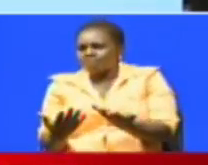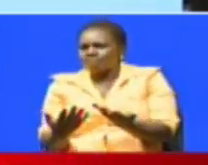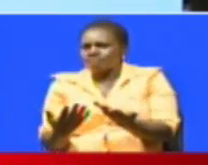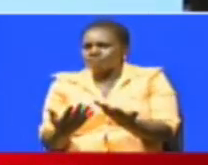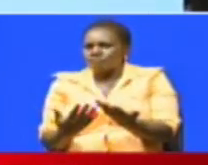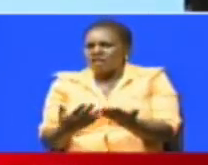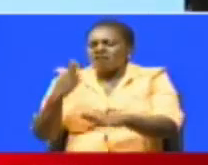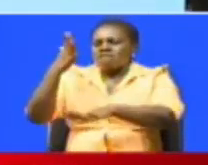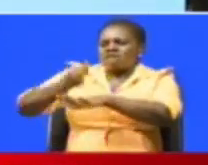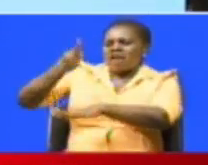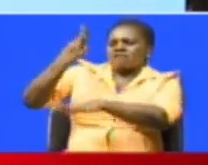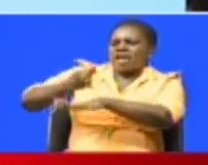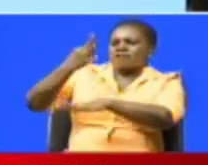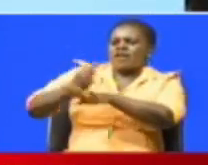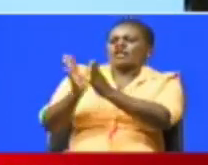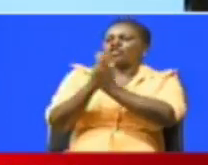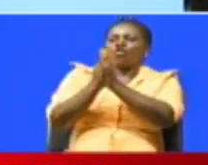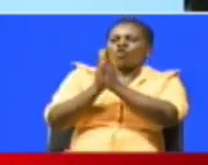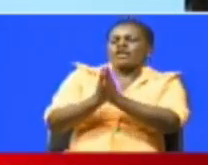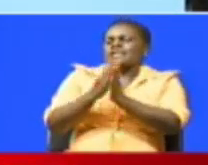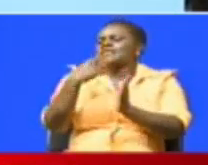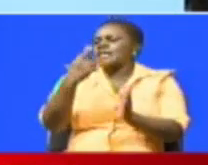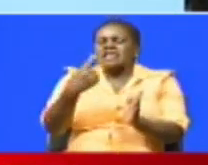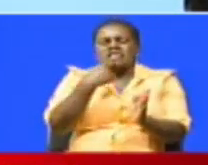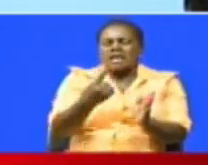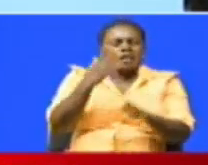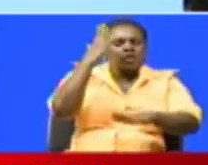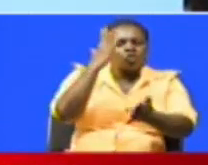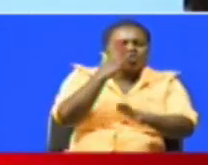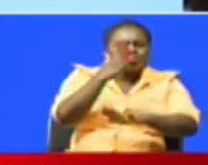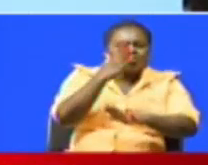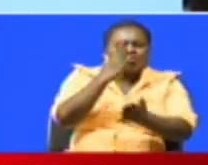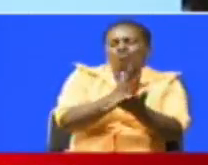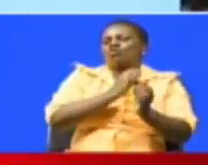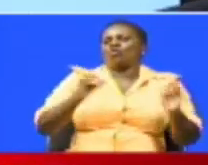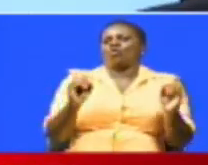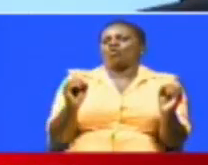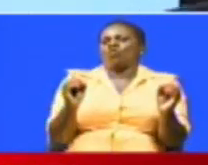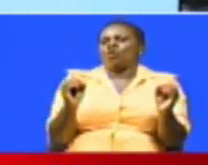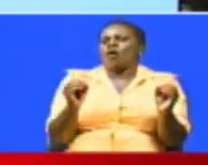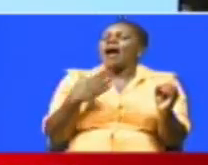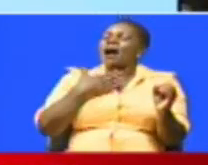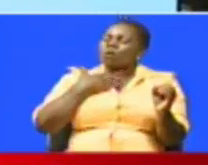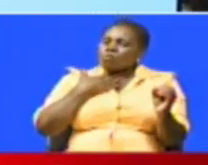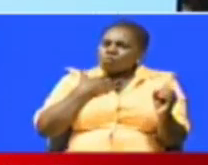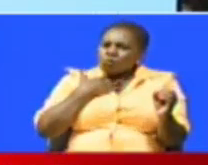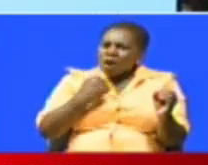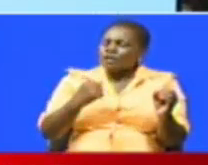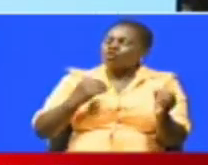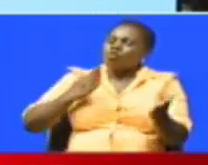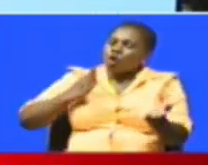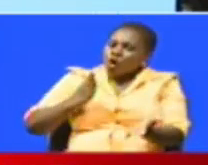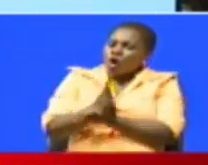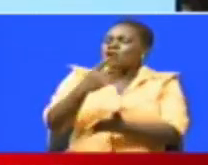fabricate stories and say things that are not true. And I want to be brutally honest